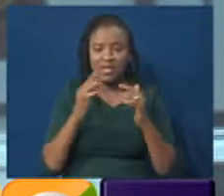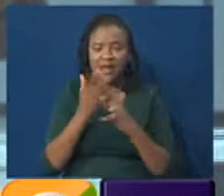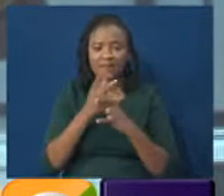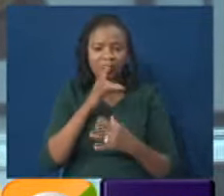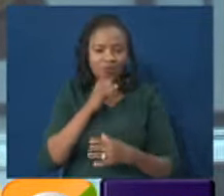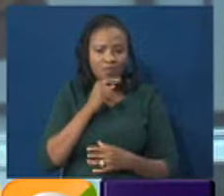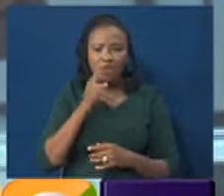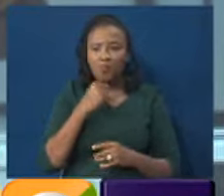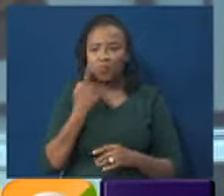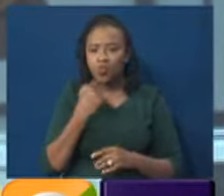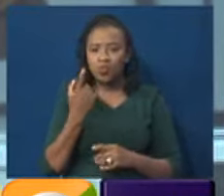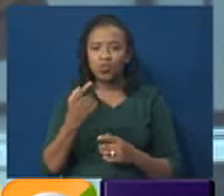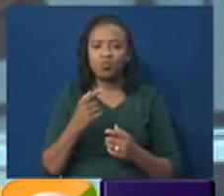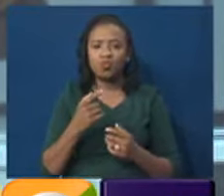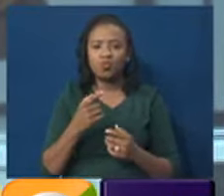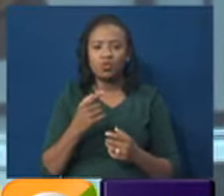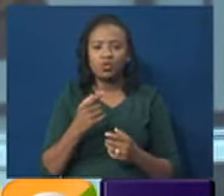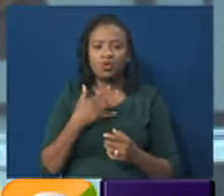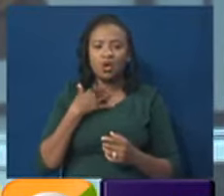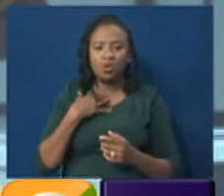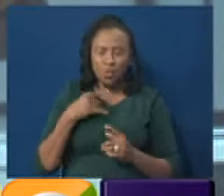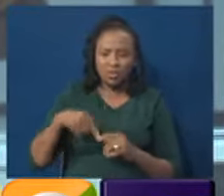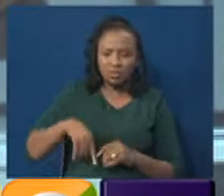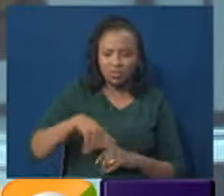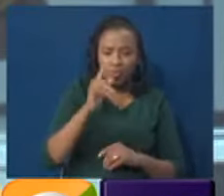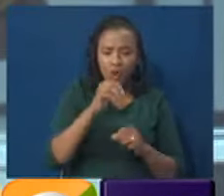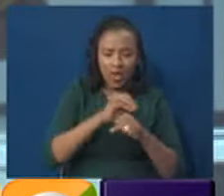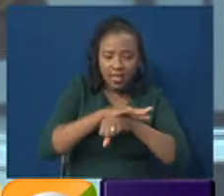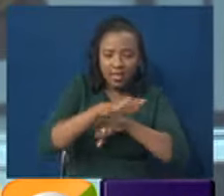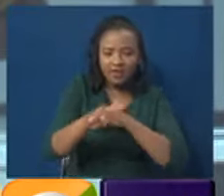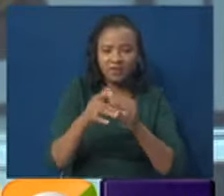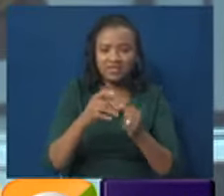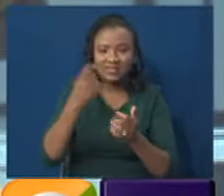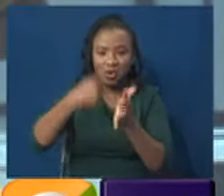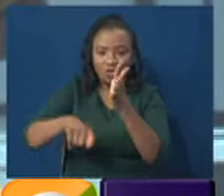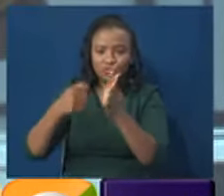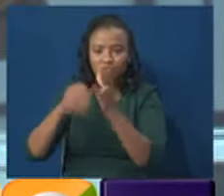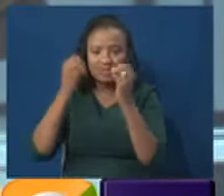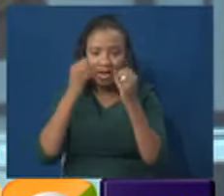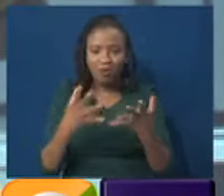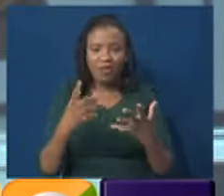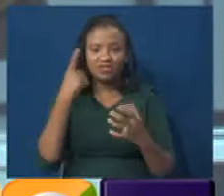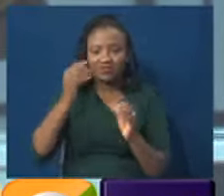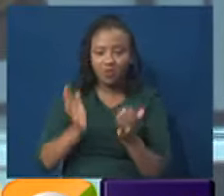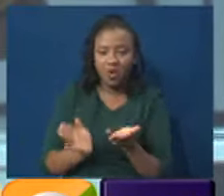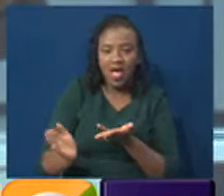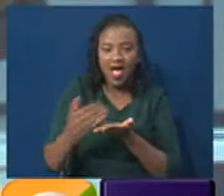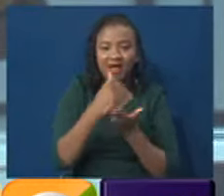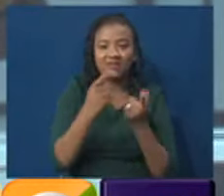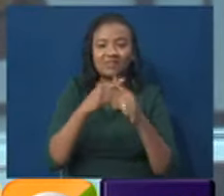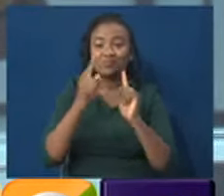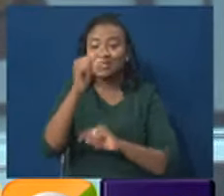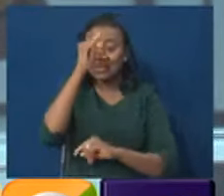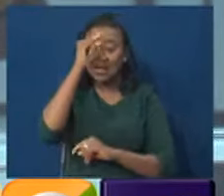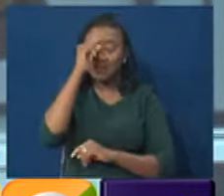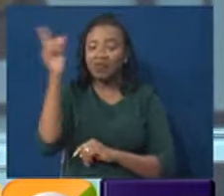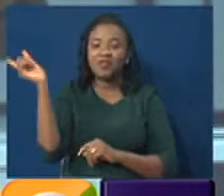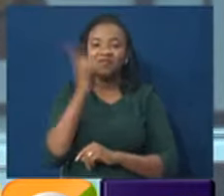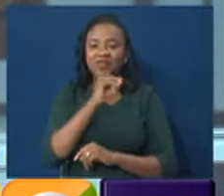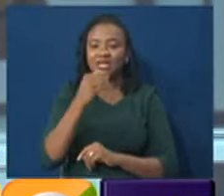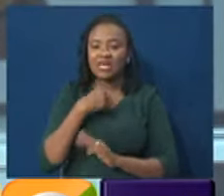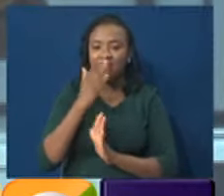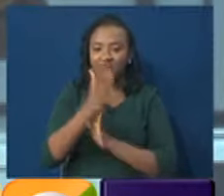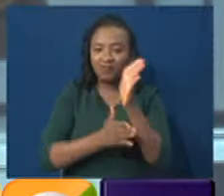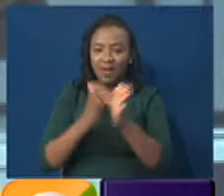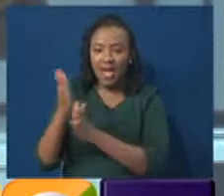to go brokers, who want to go and influence the price of the harvest at this moment. But the government has made plans. We are getting seed